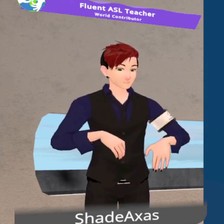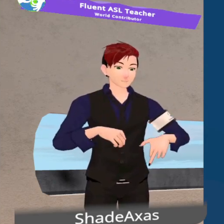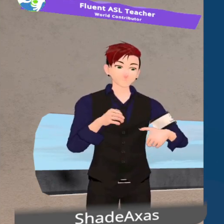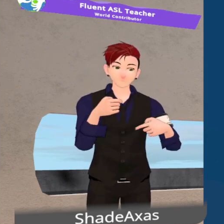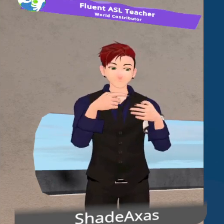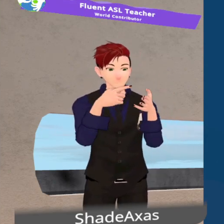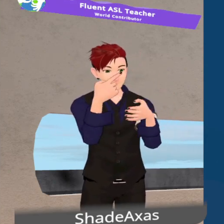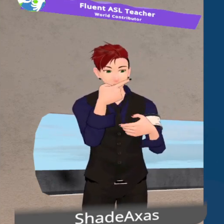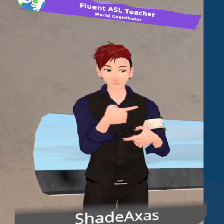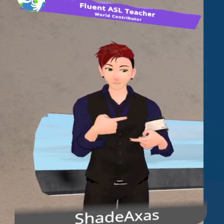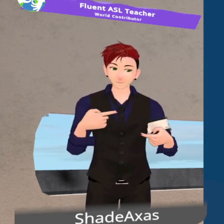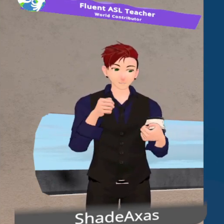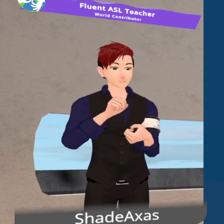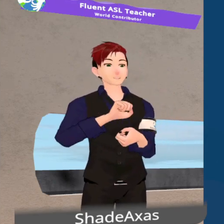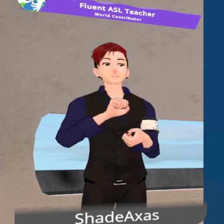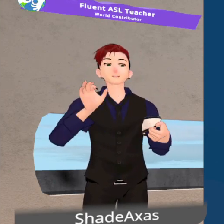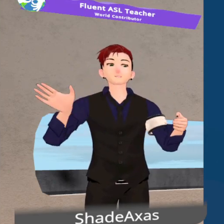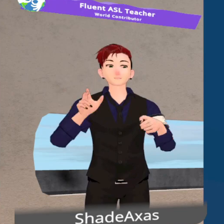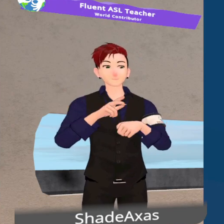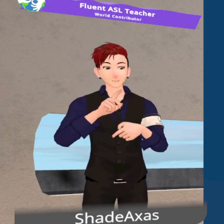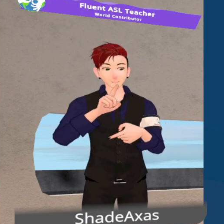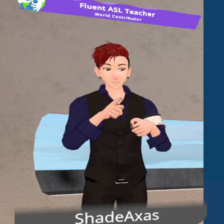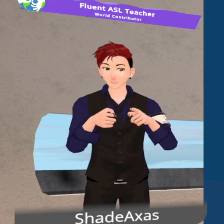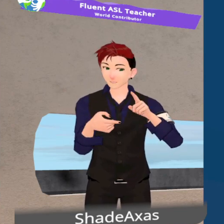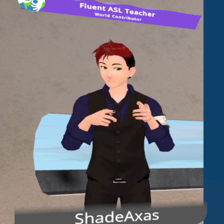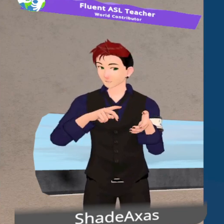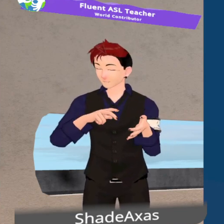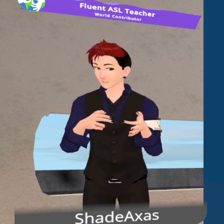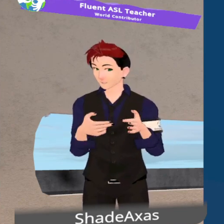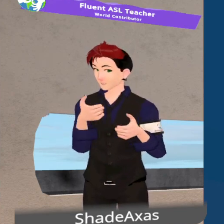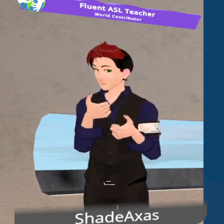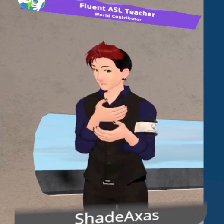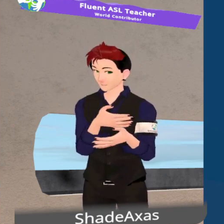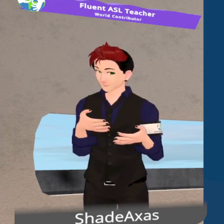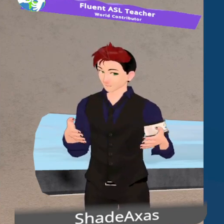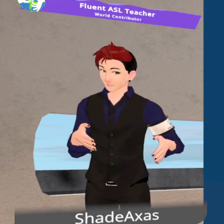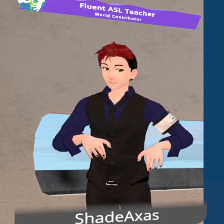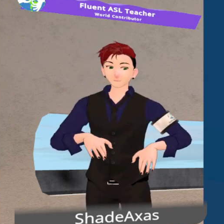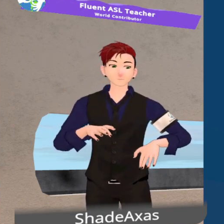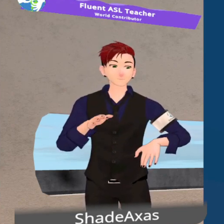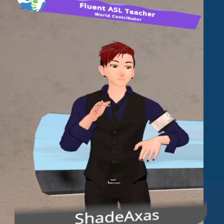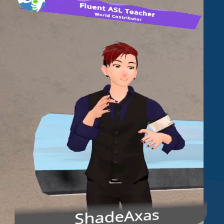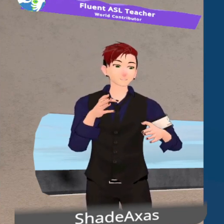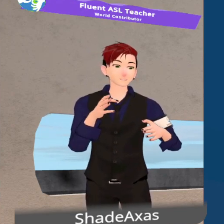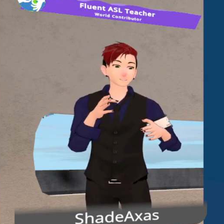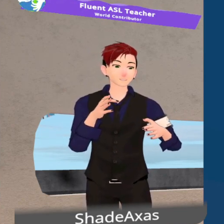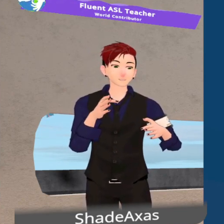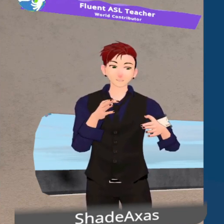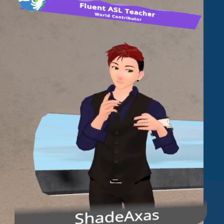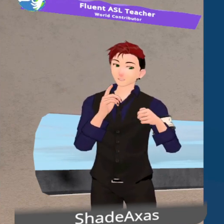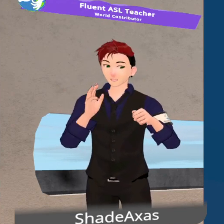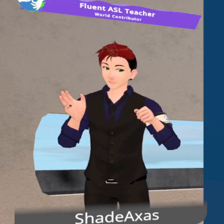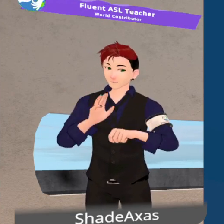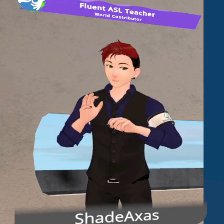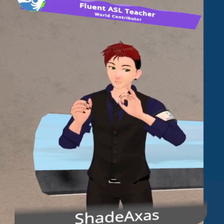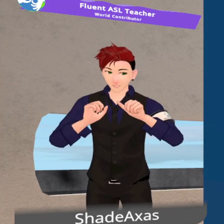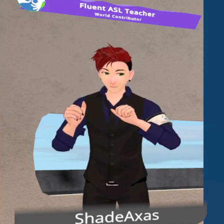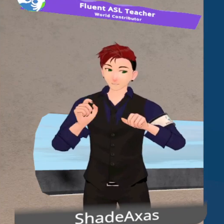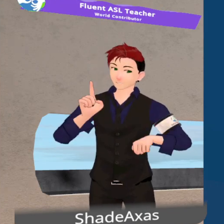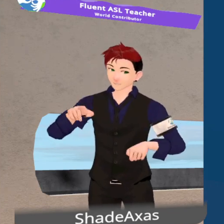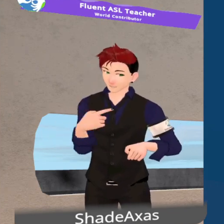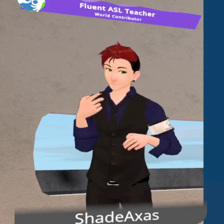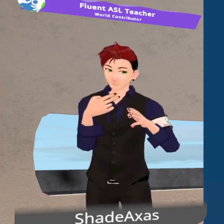sign language. Facial expressions can completely change the meaning of anything. You can have a